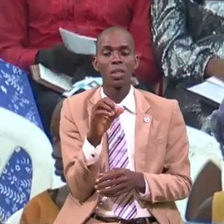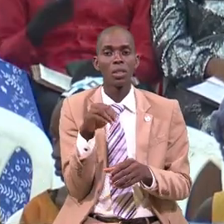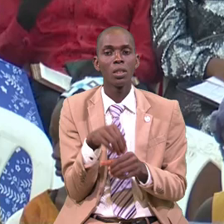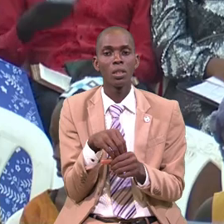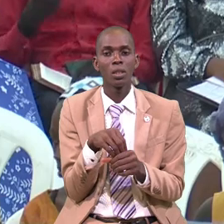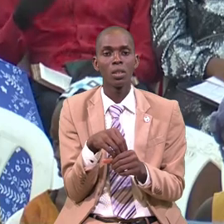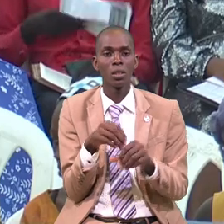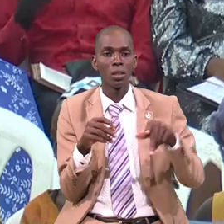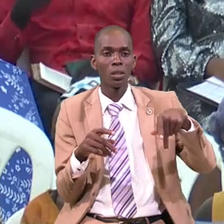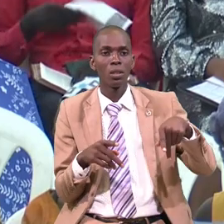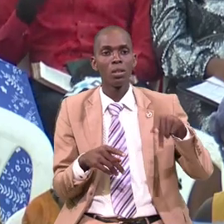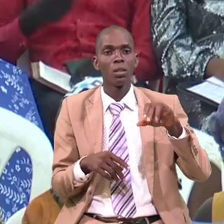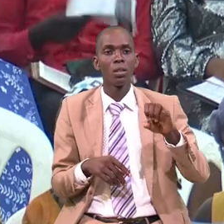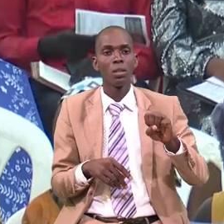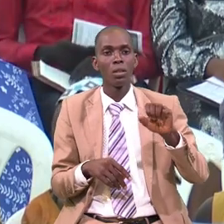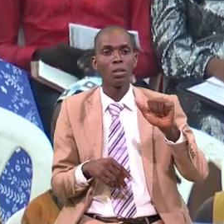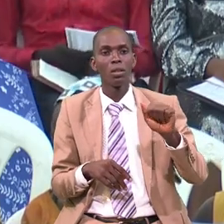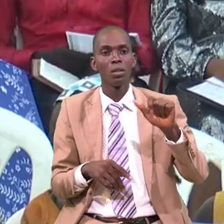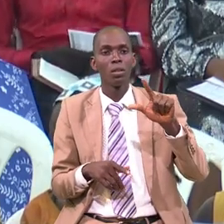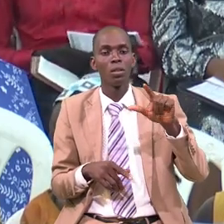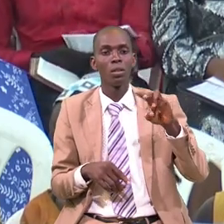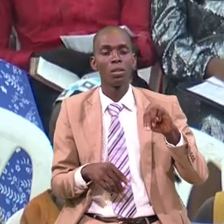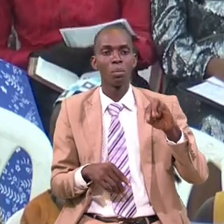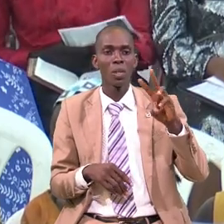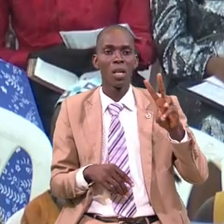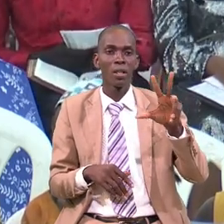in Psalm 63 verse 1.